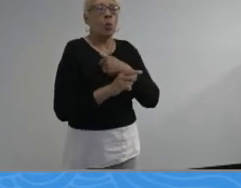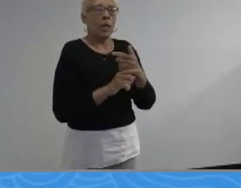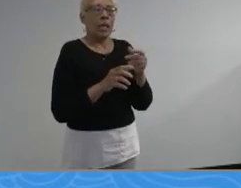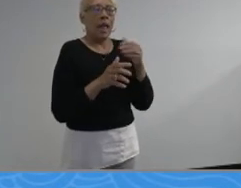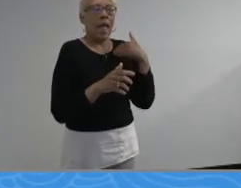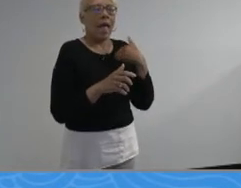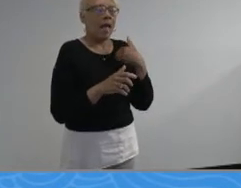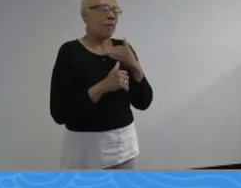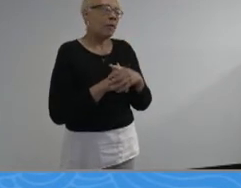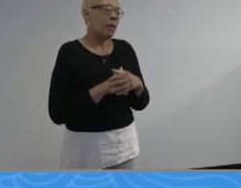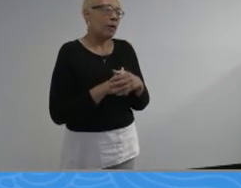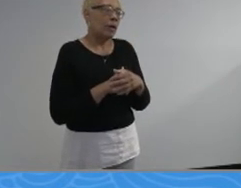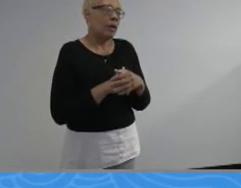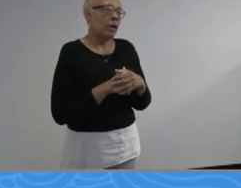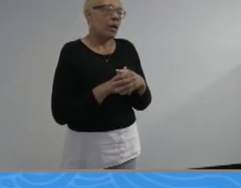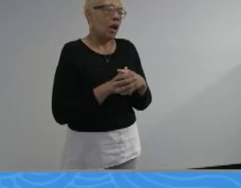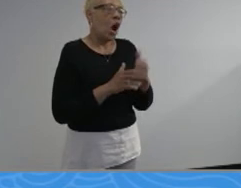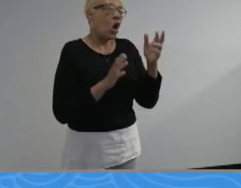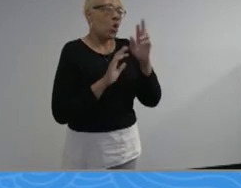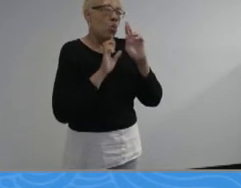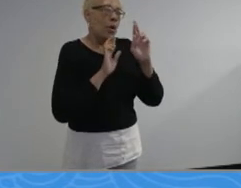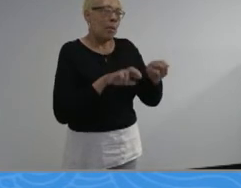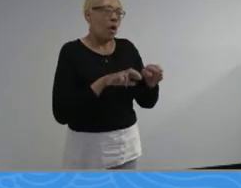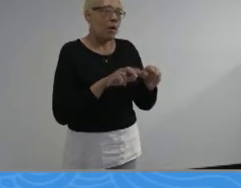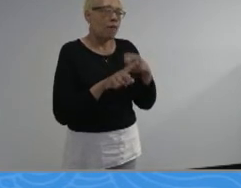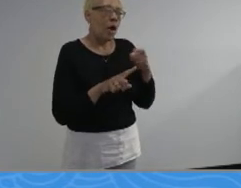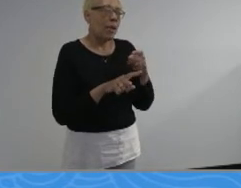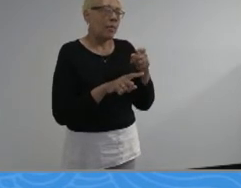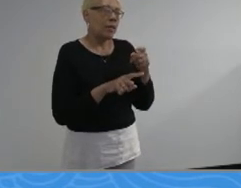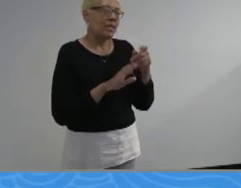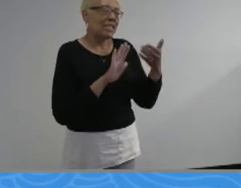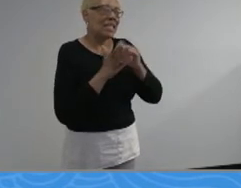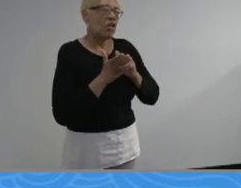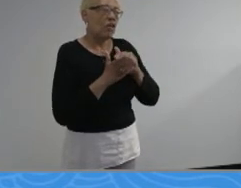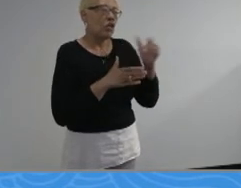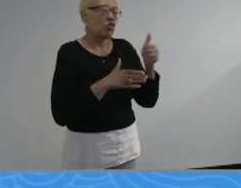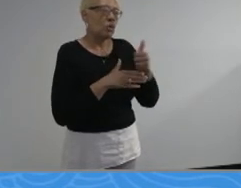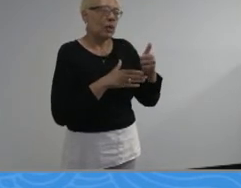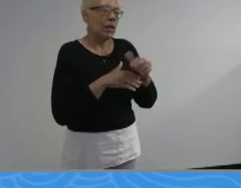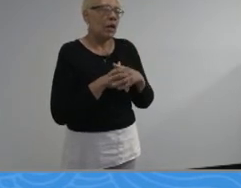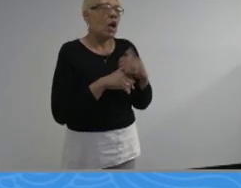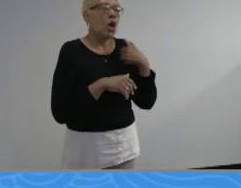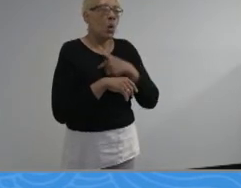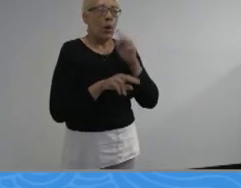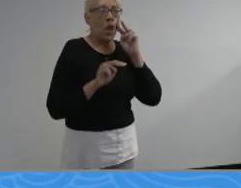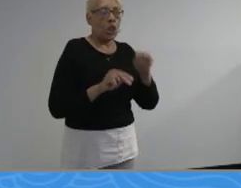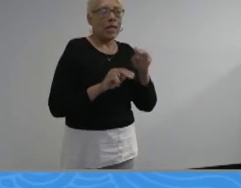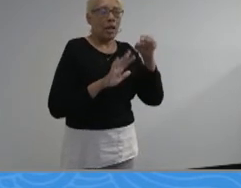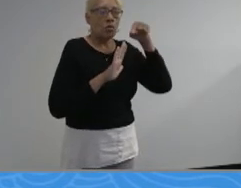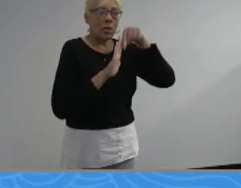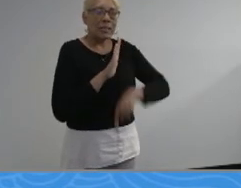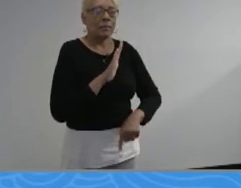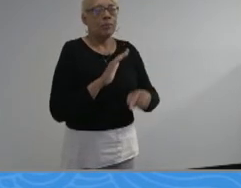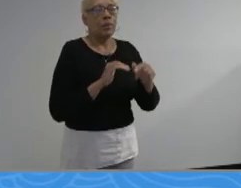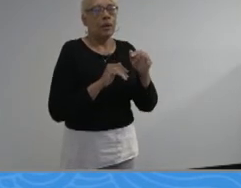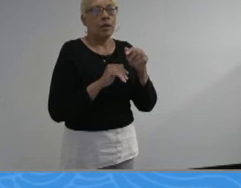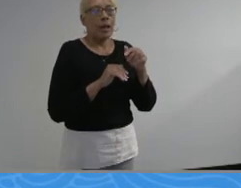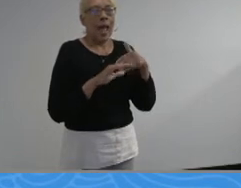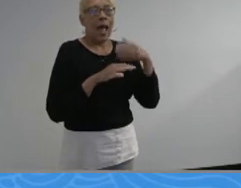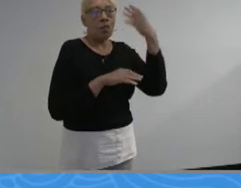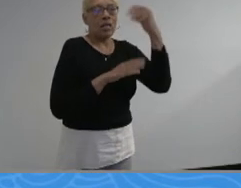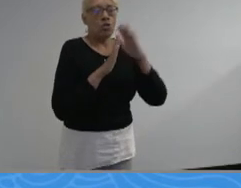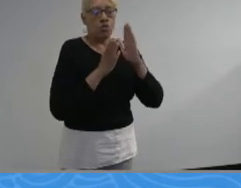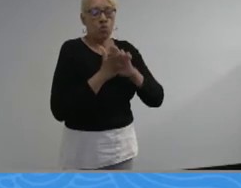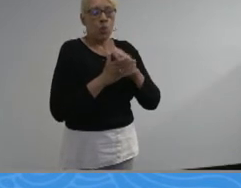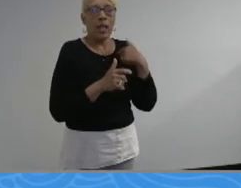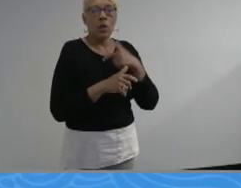with the Center for the Transformation of Schools at UCLA that I direct. And what we talked about was digging deeper, looking beyond the schoolhouse. And what we found in that